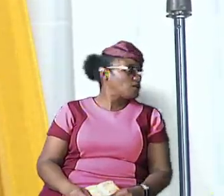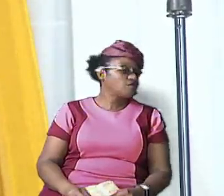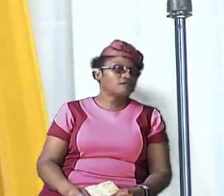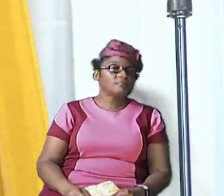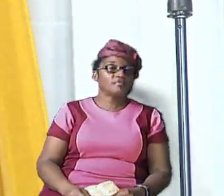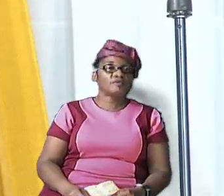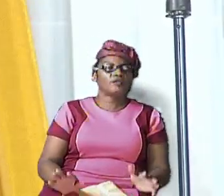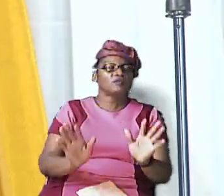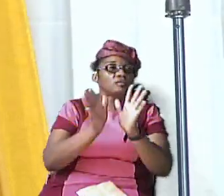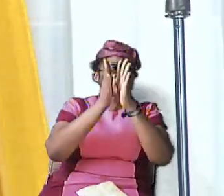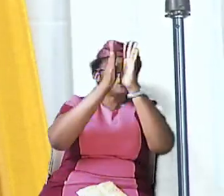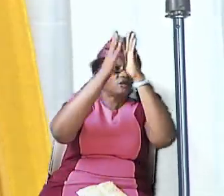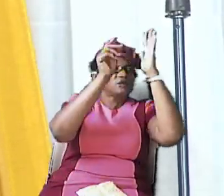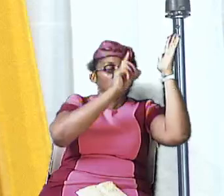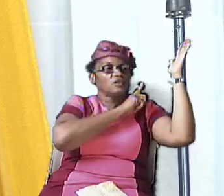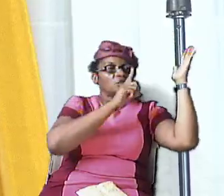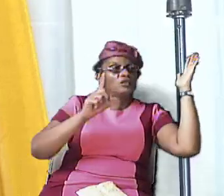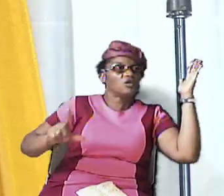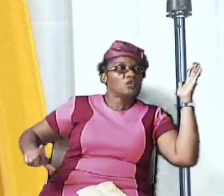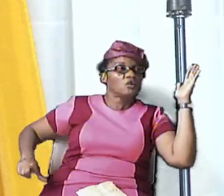Oh, praise the Lord.